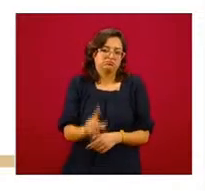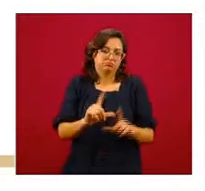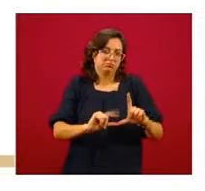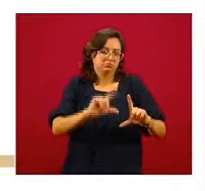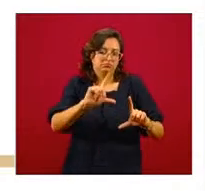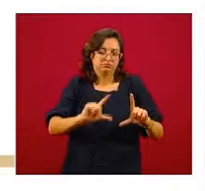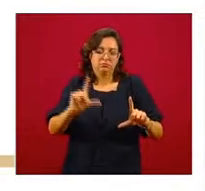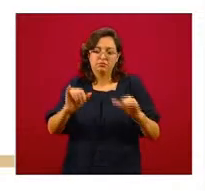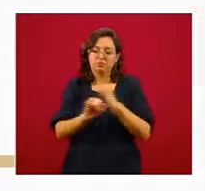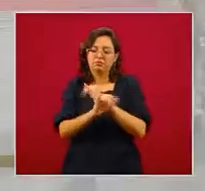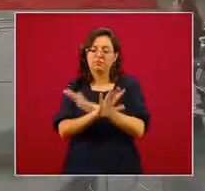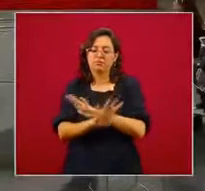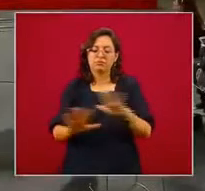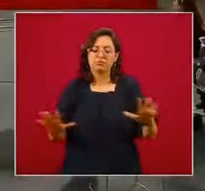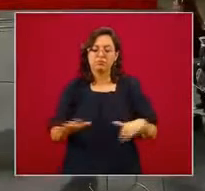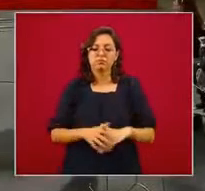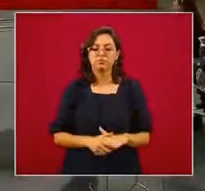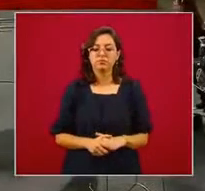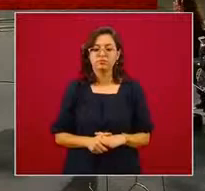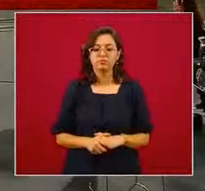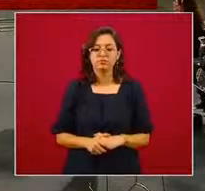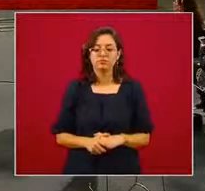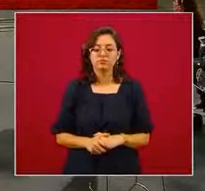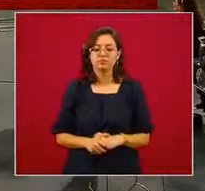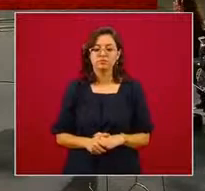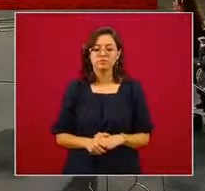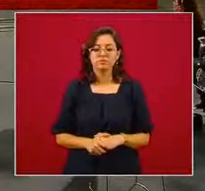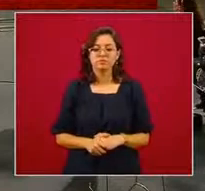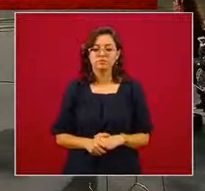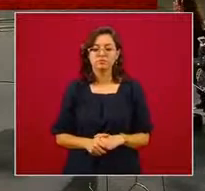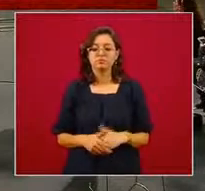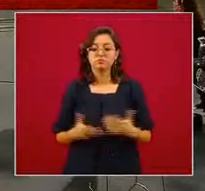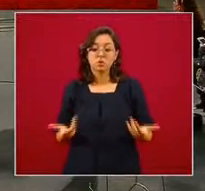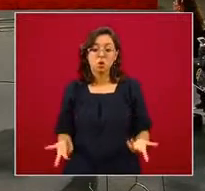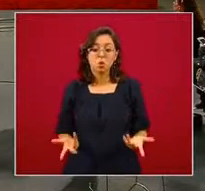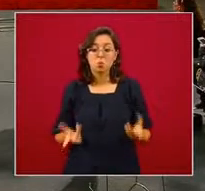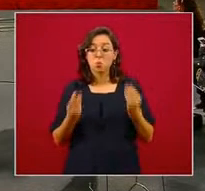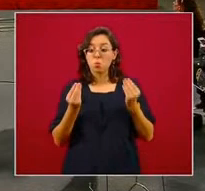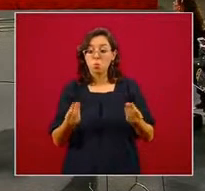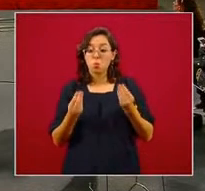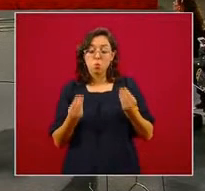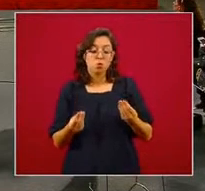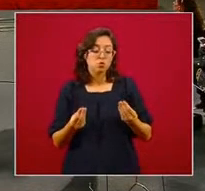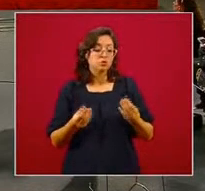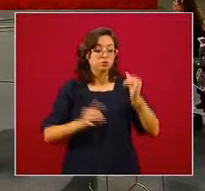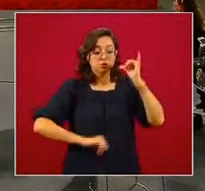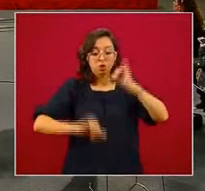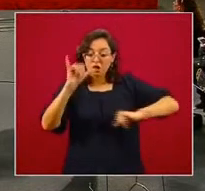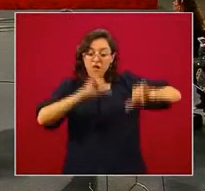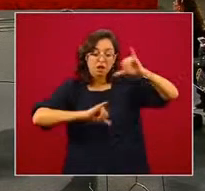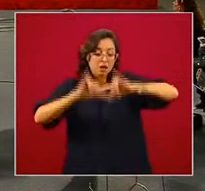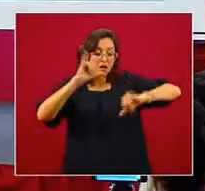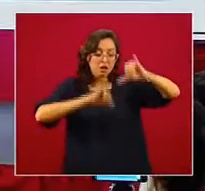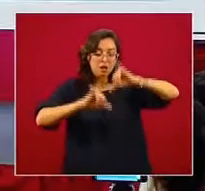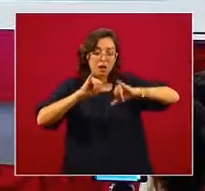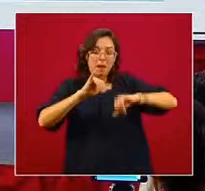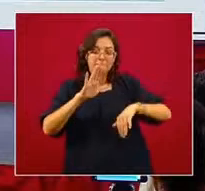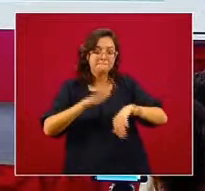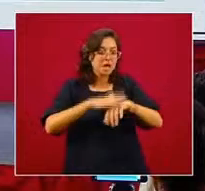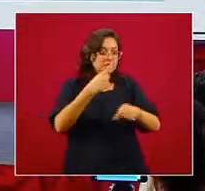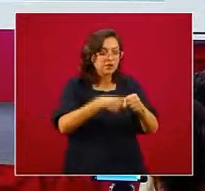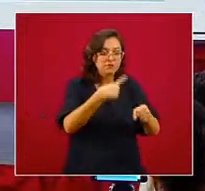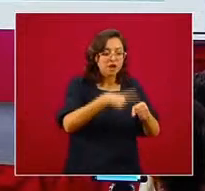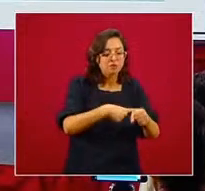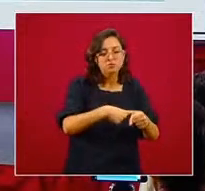actually get the information and report it here. There's no direct relationship between how many tests